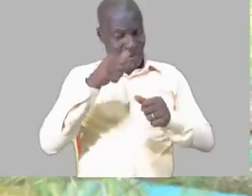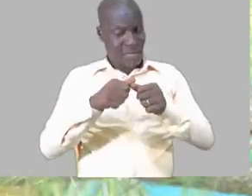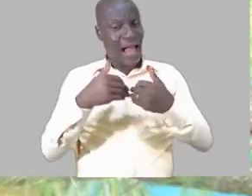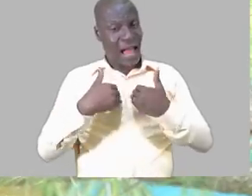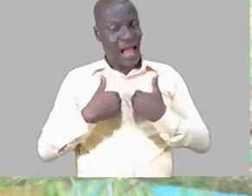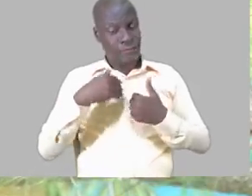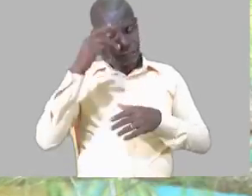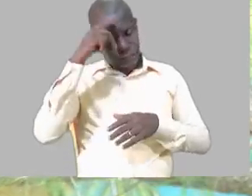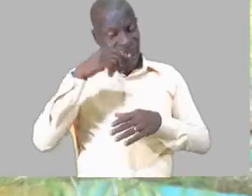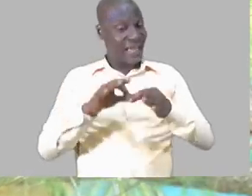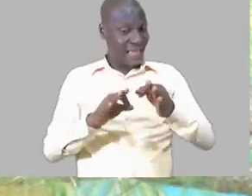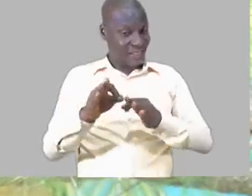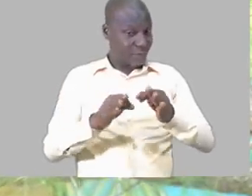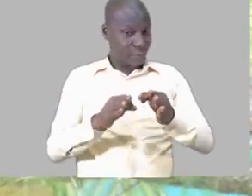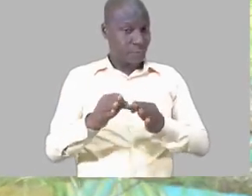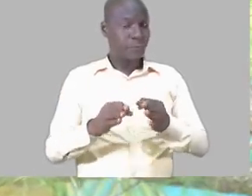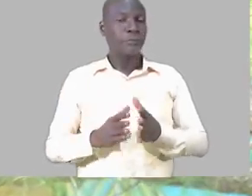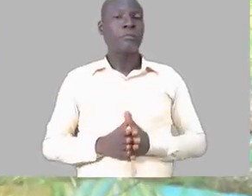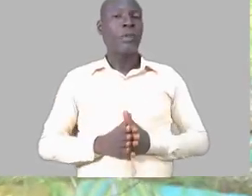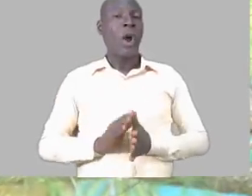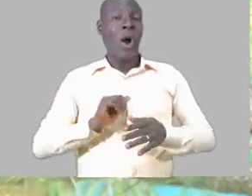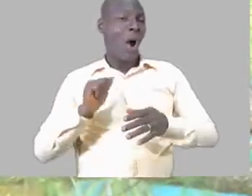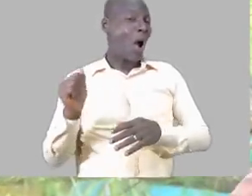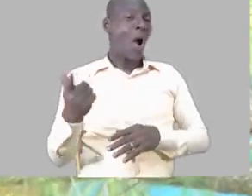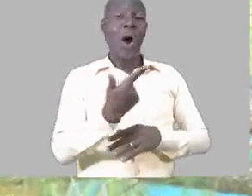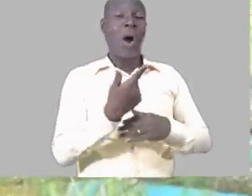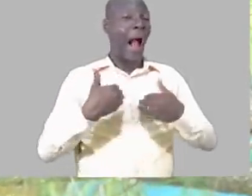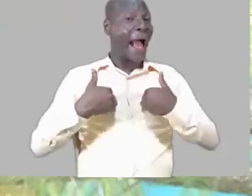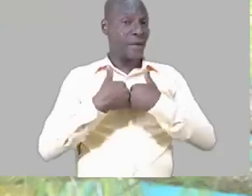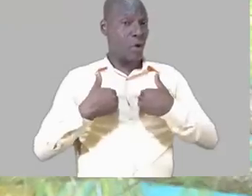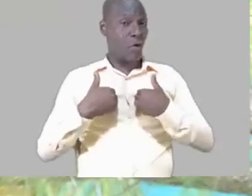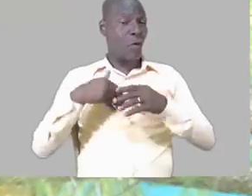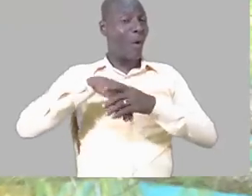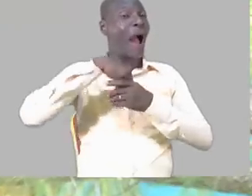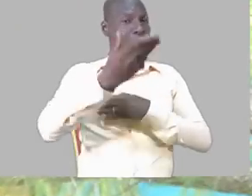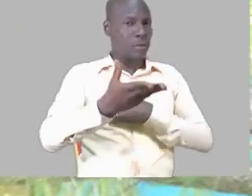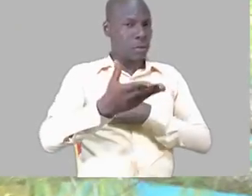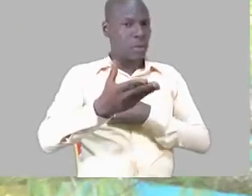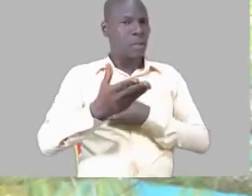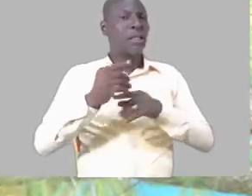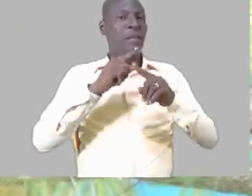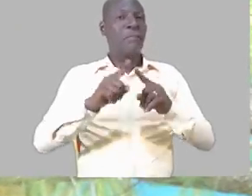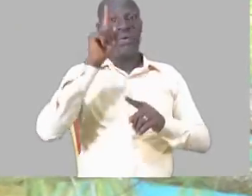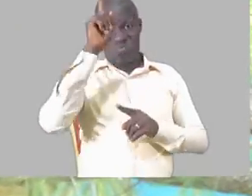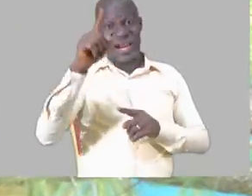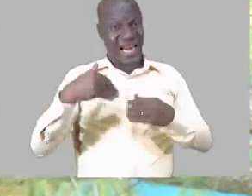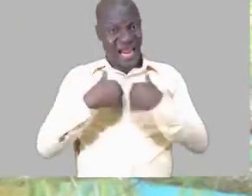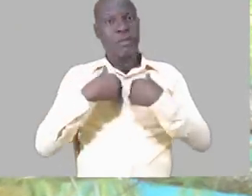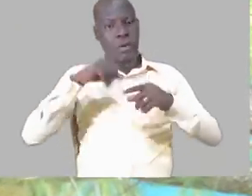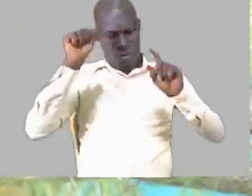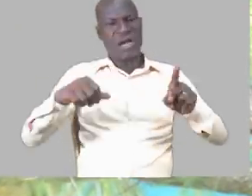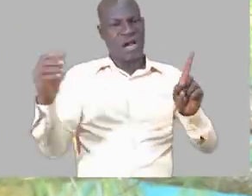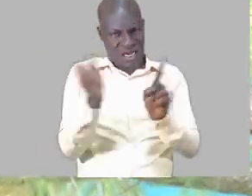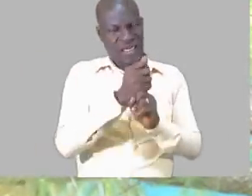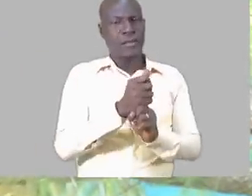ekọ edidia ye wo okra brifo a ni yonko aboa echenewe na enna nipa aya